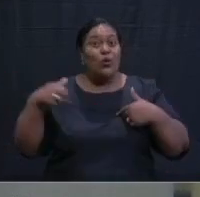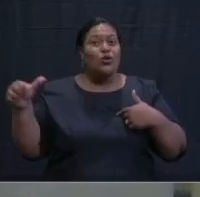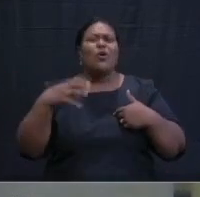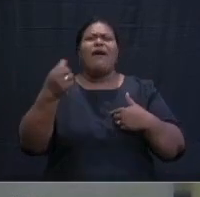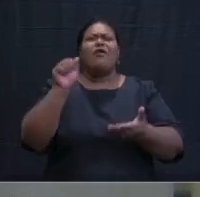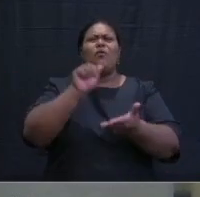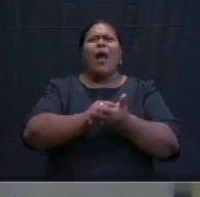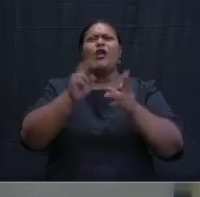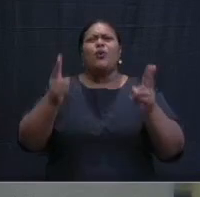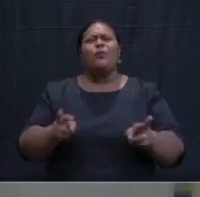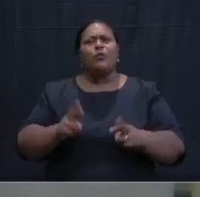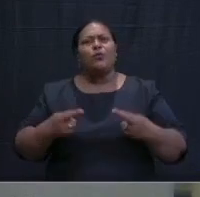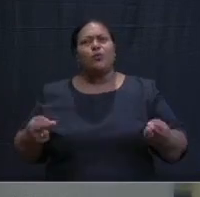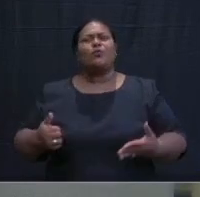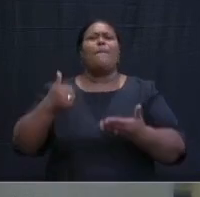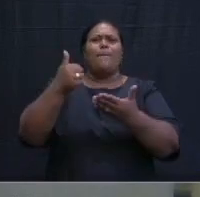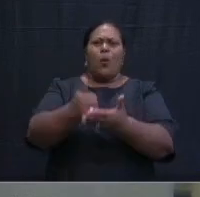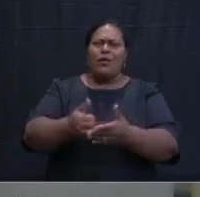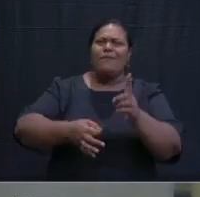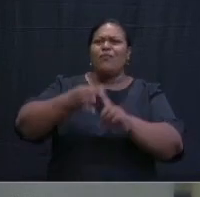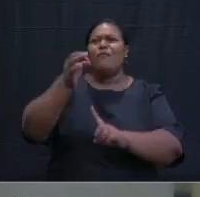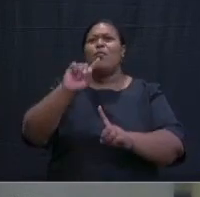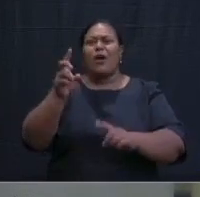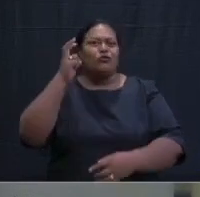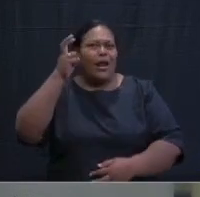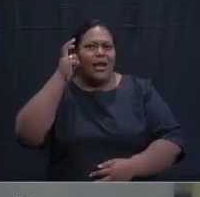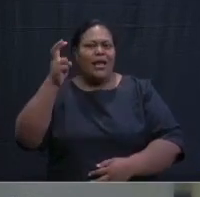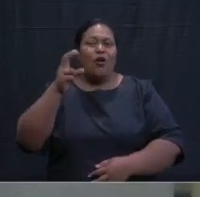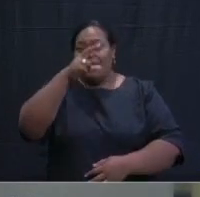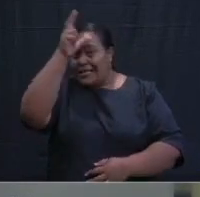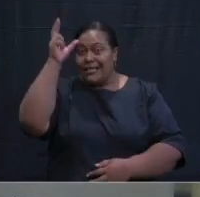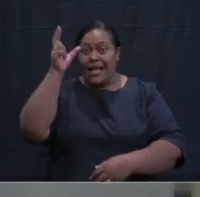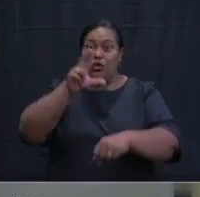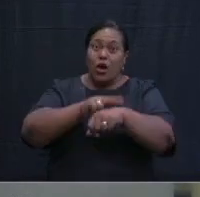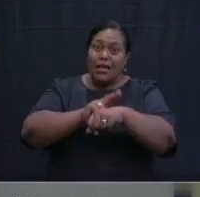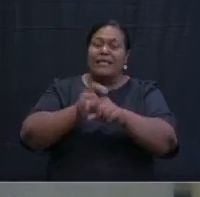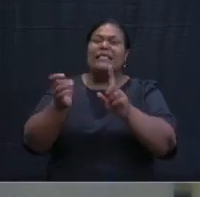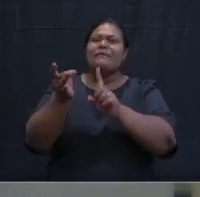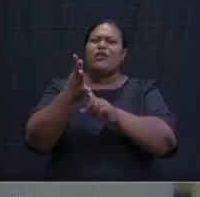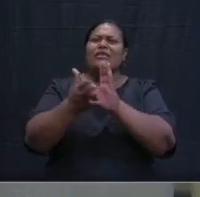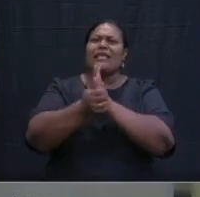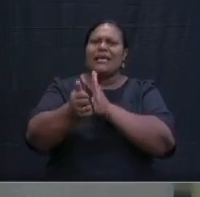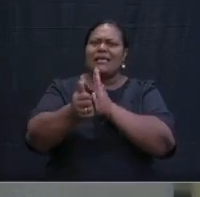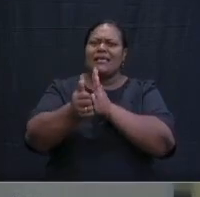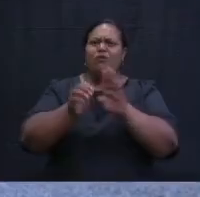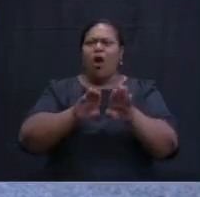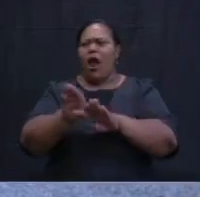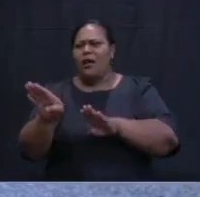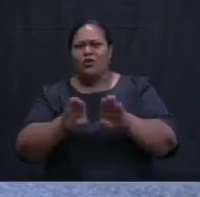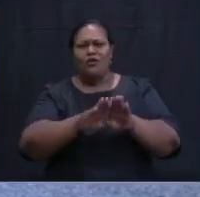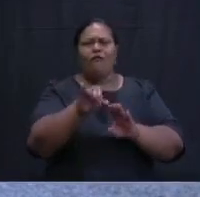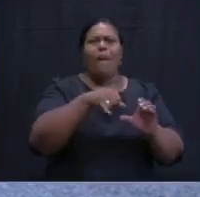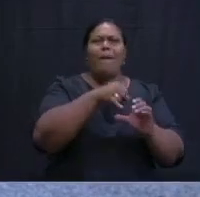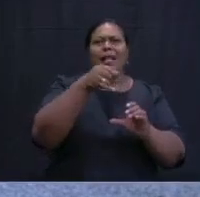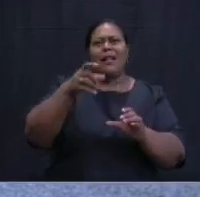resources by supporting the upskilling of nurses and doctors in specialized branches of